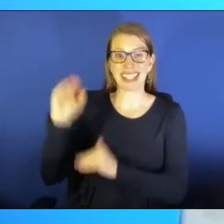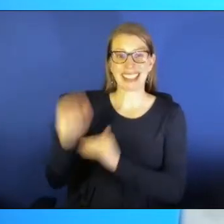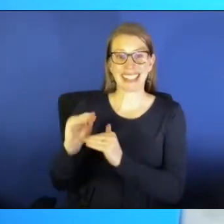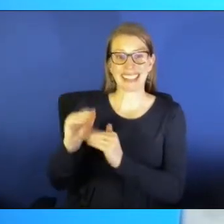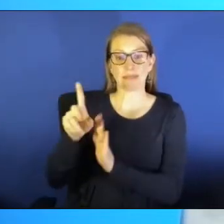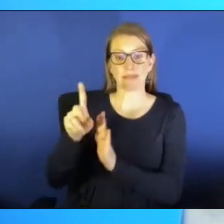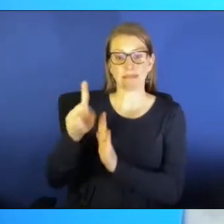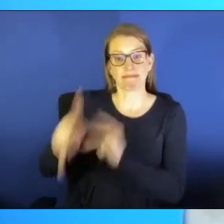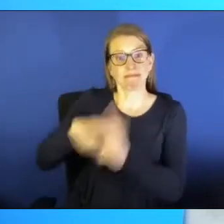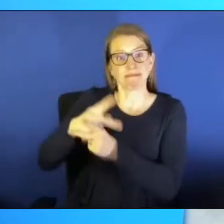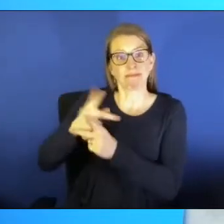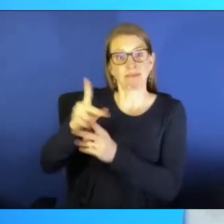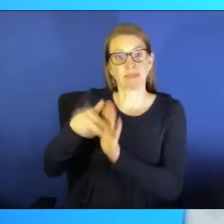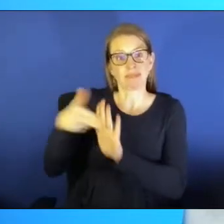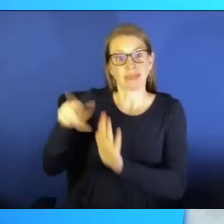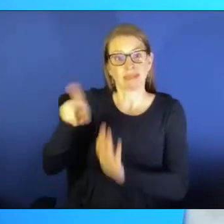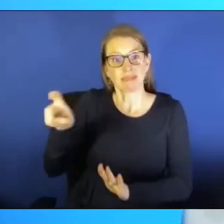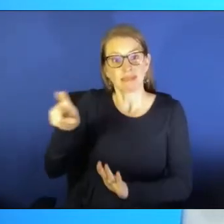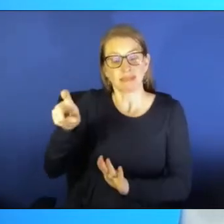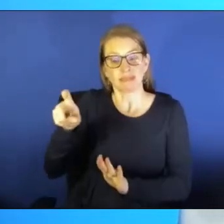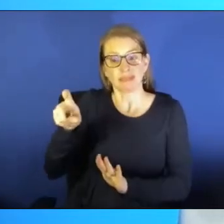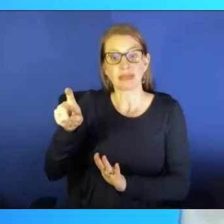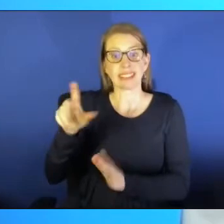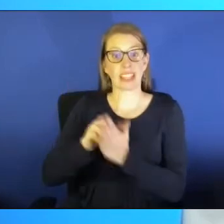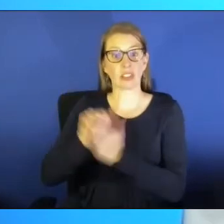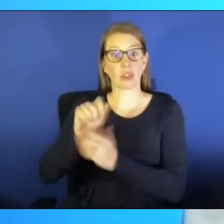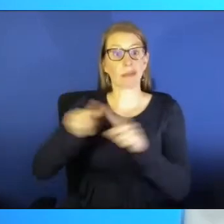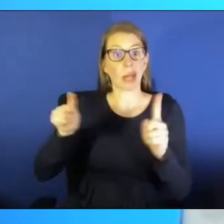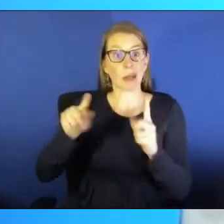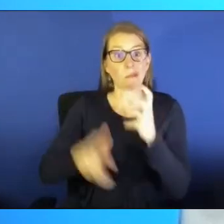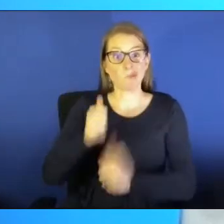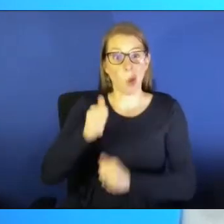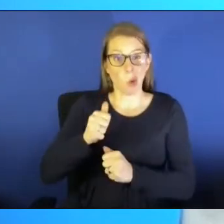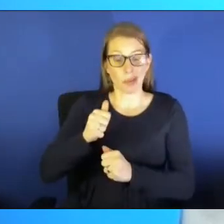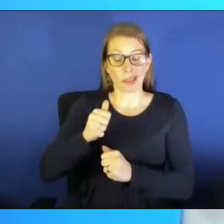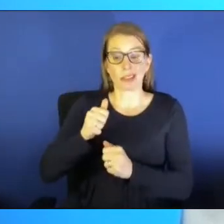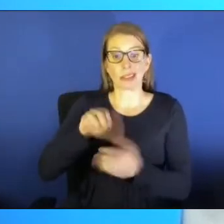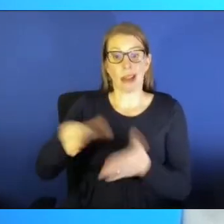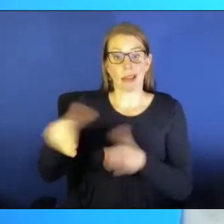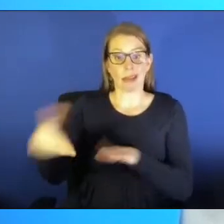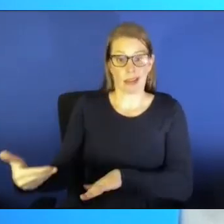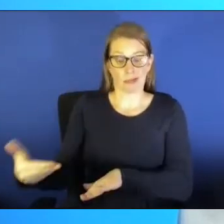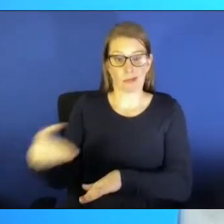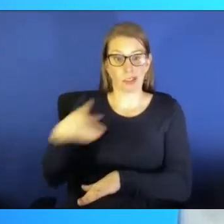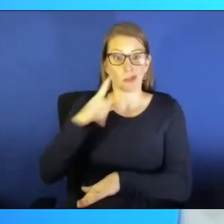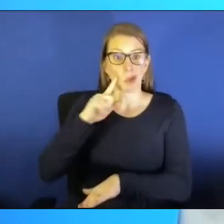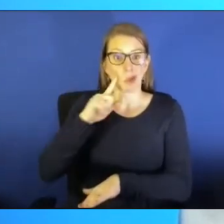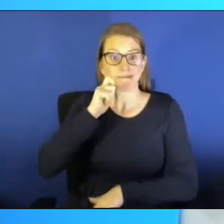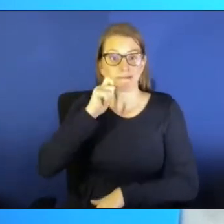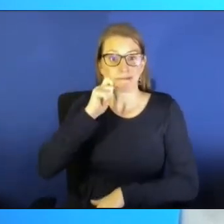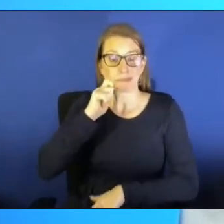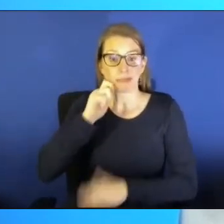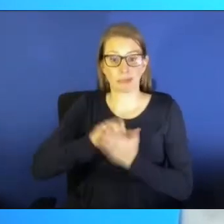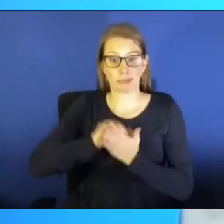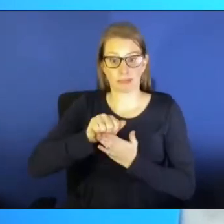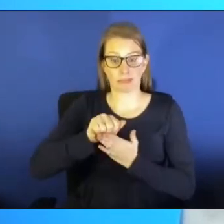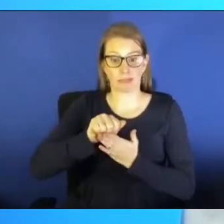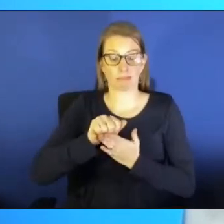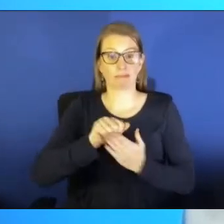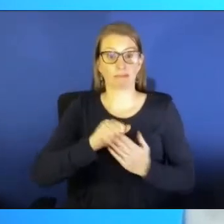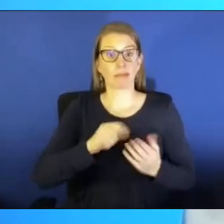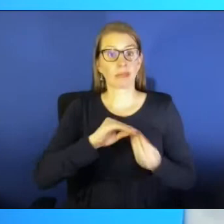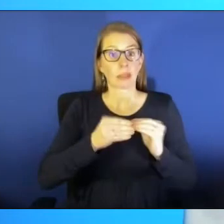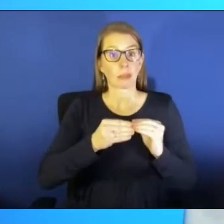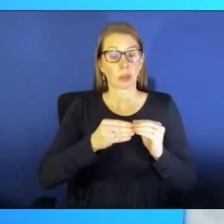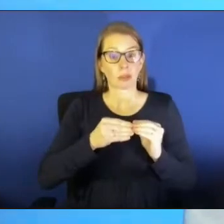also the most deadly. However, reported cases have increased steadily and rapidly in